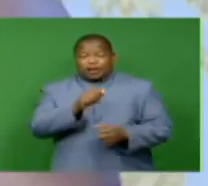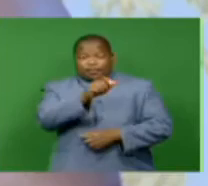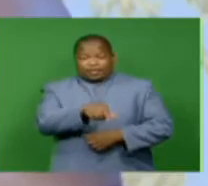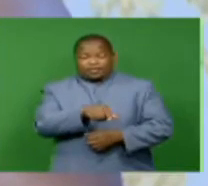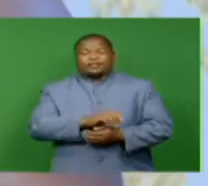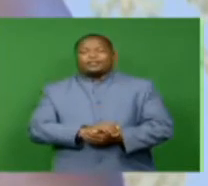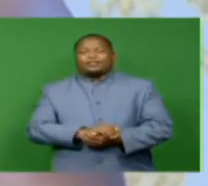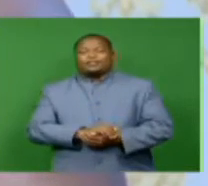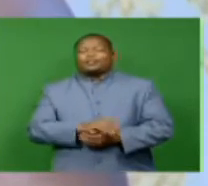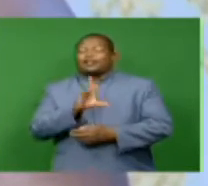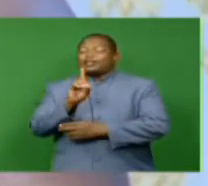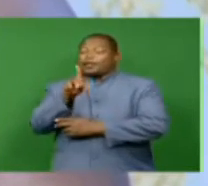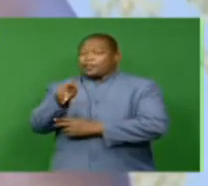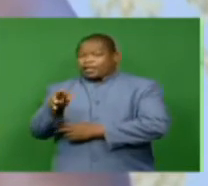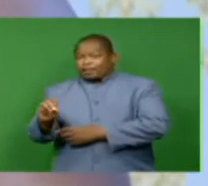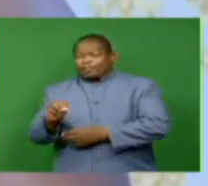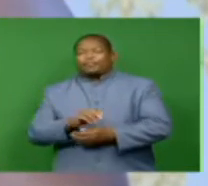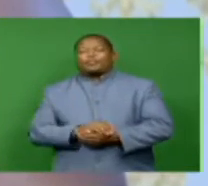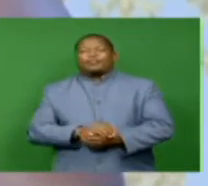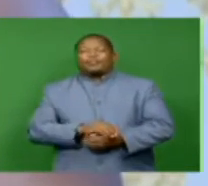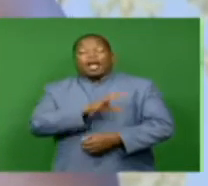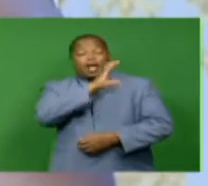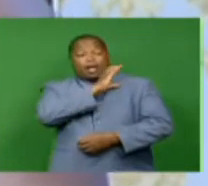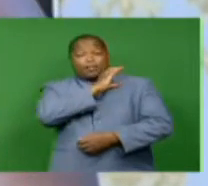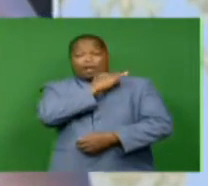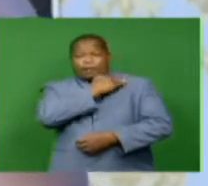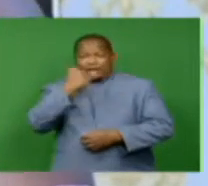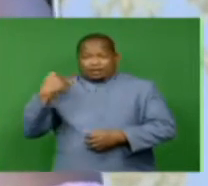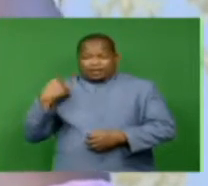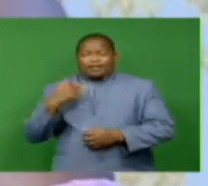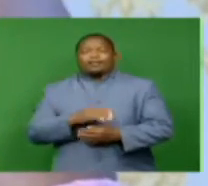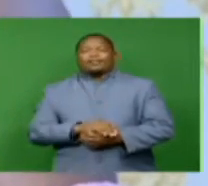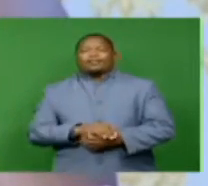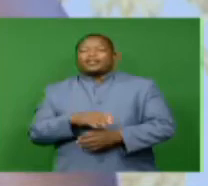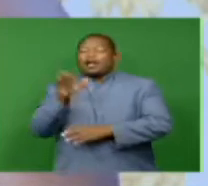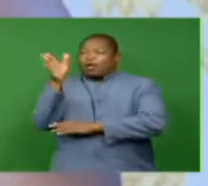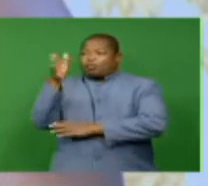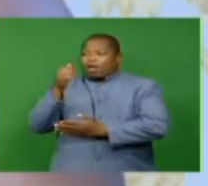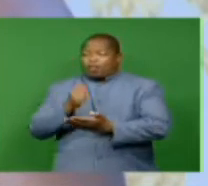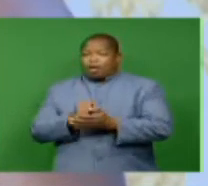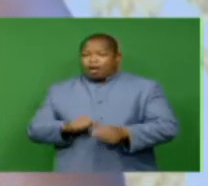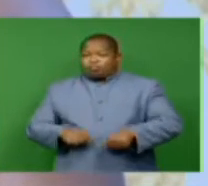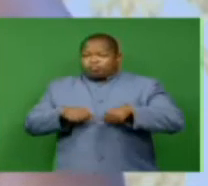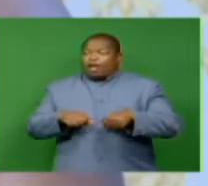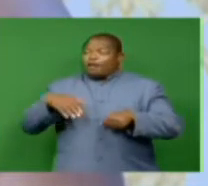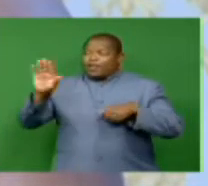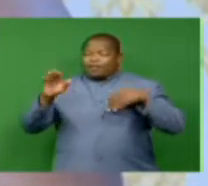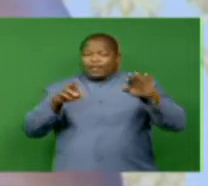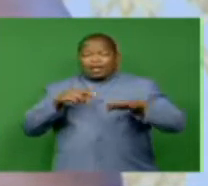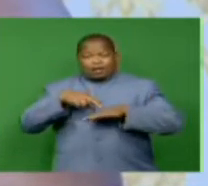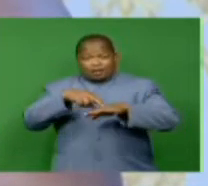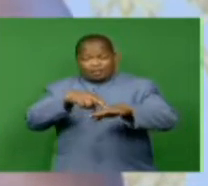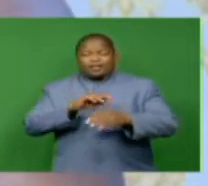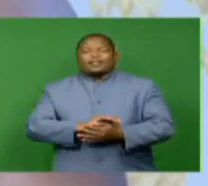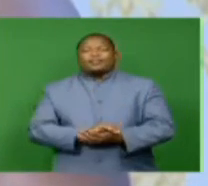Ministers, Excellencies, members of the Diplomatic Corps, presiding officers and members of both Houses